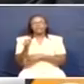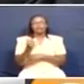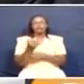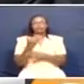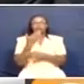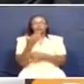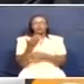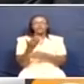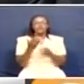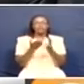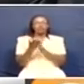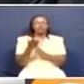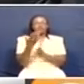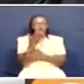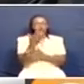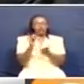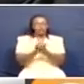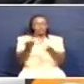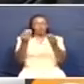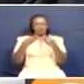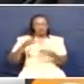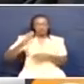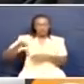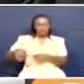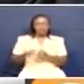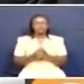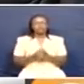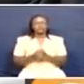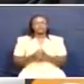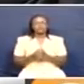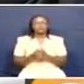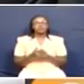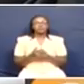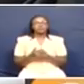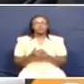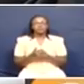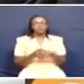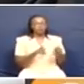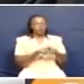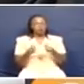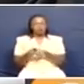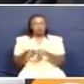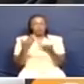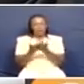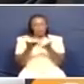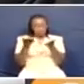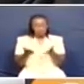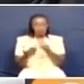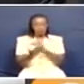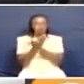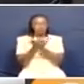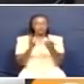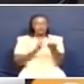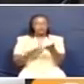the documents that were served on us late. And in fact, as at this morning, when we were